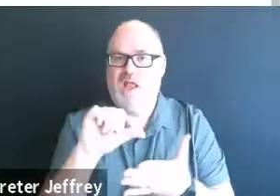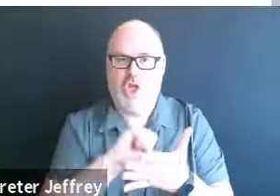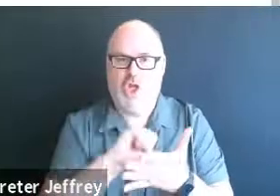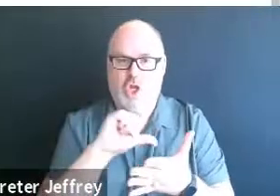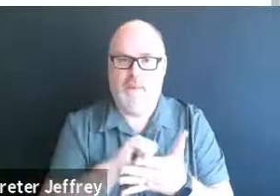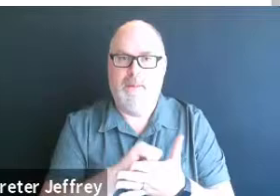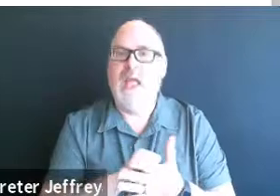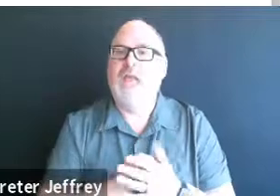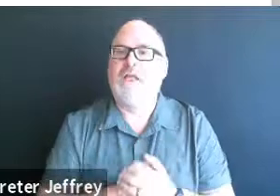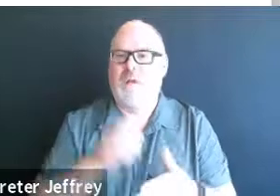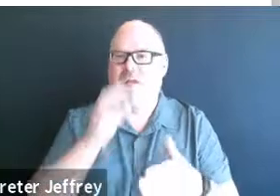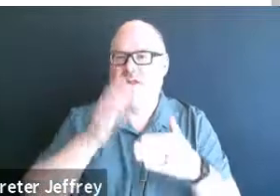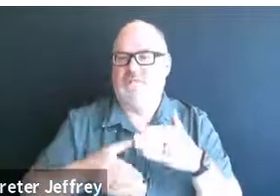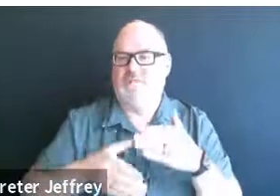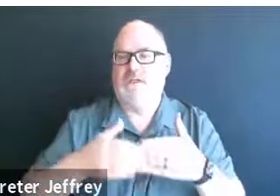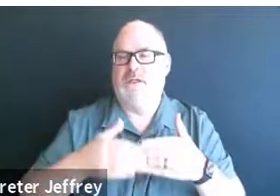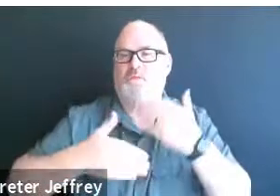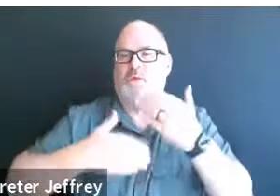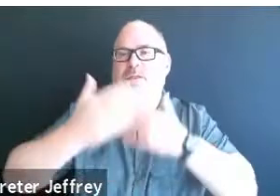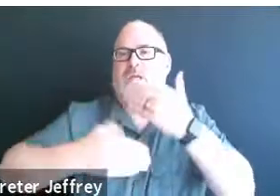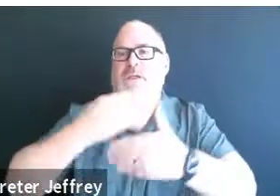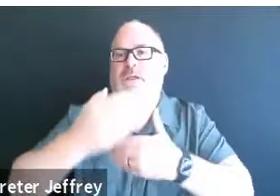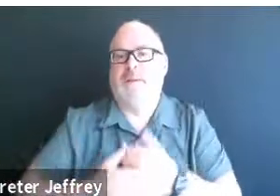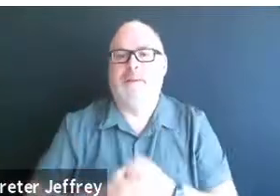on the page once it's finished processing.